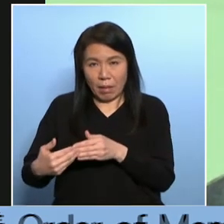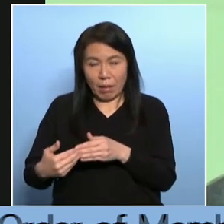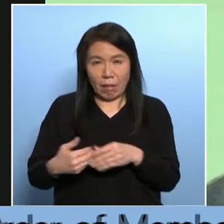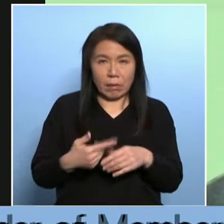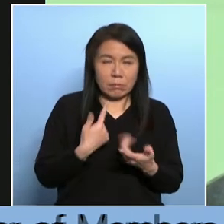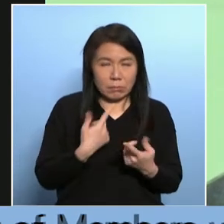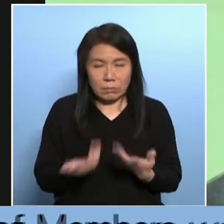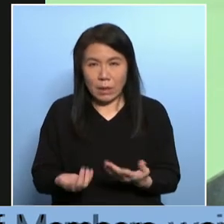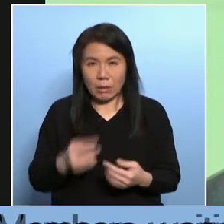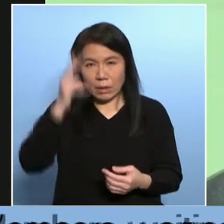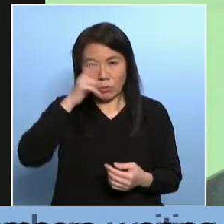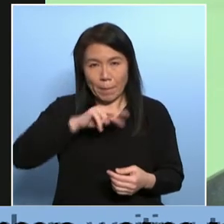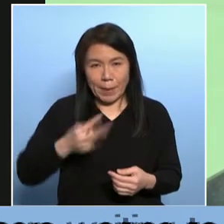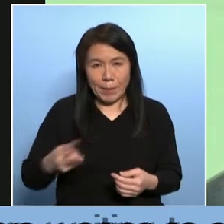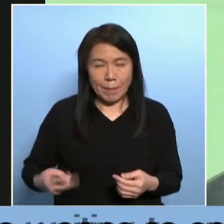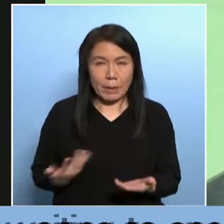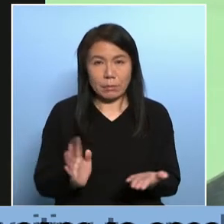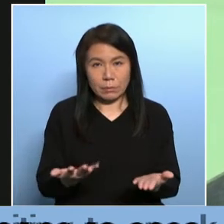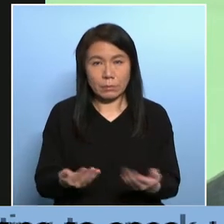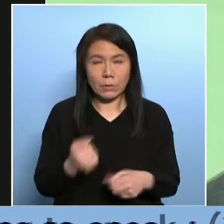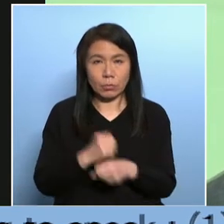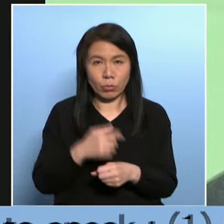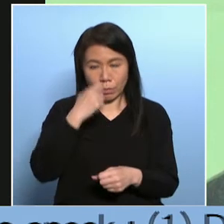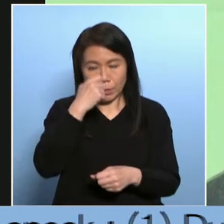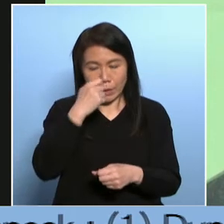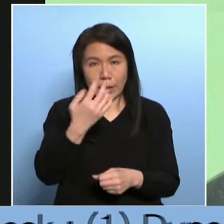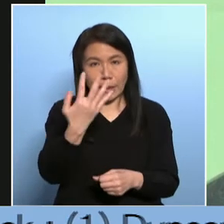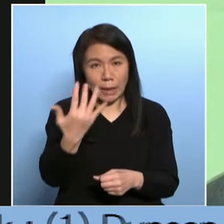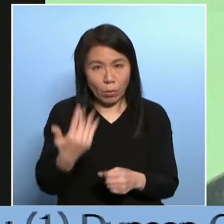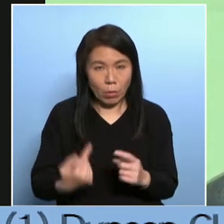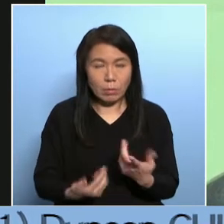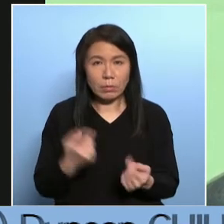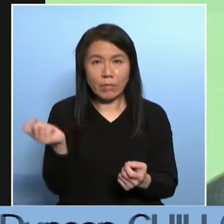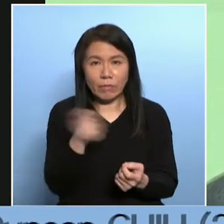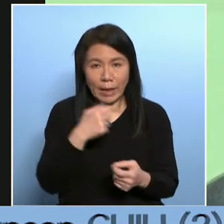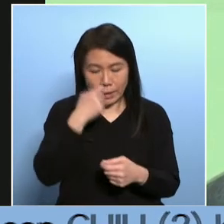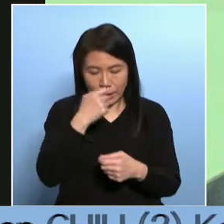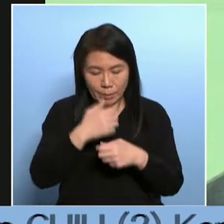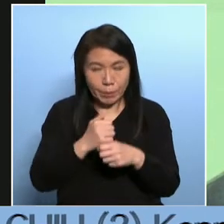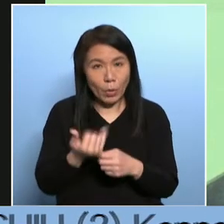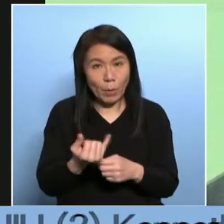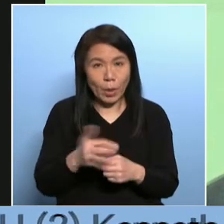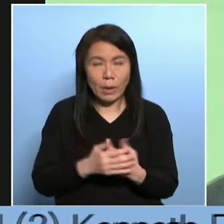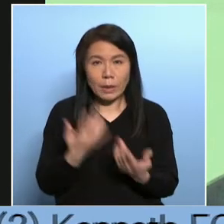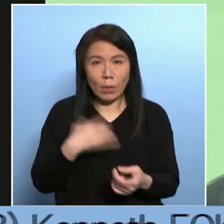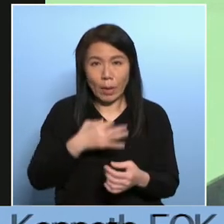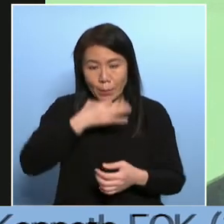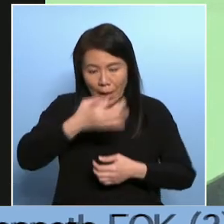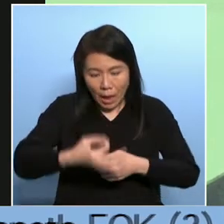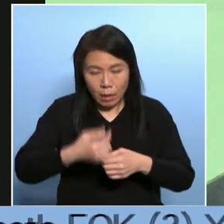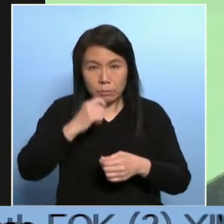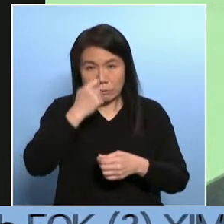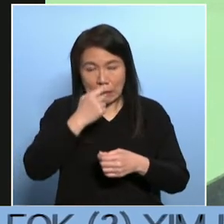practice? And what would be considered close contacts of the preliminary infected patients?